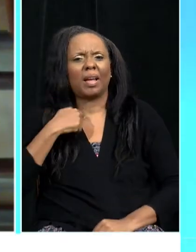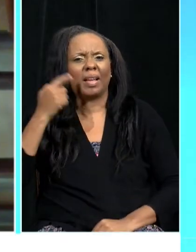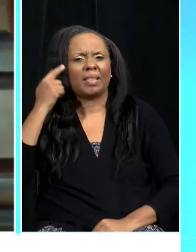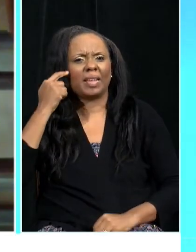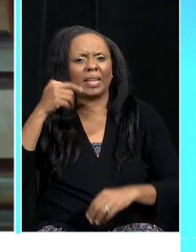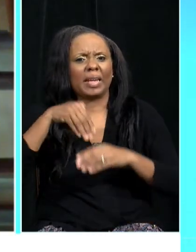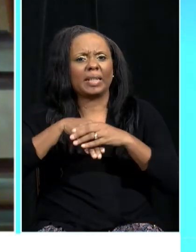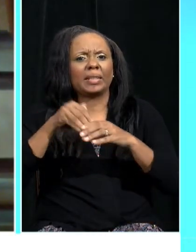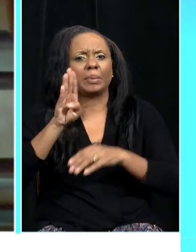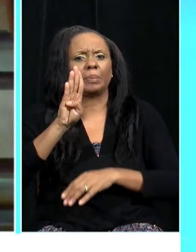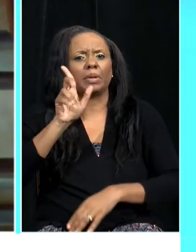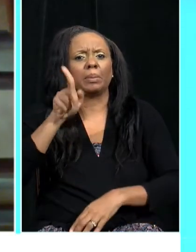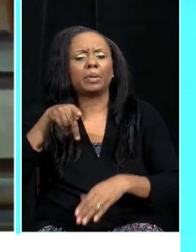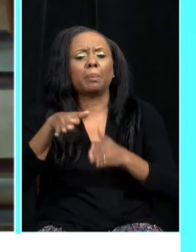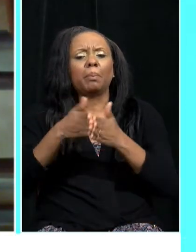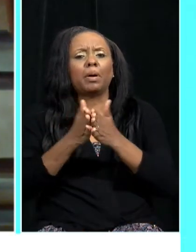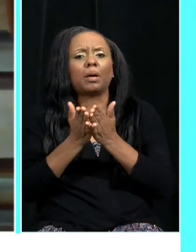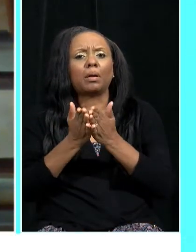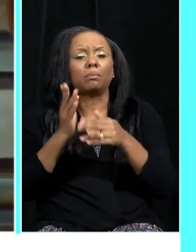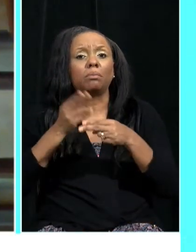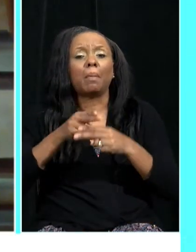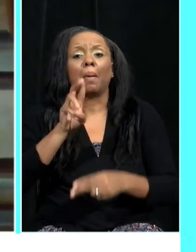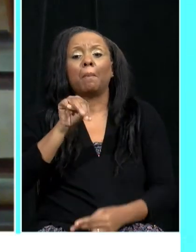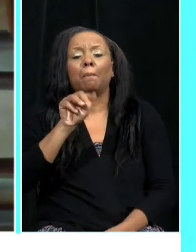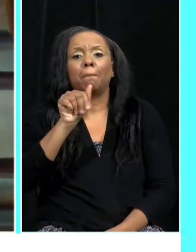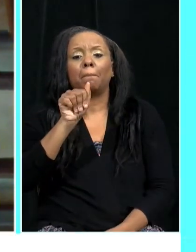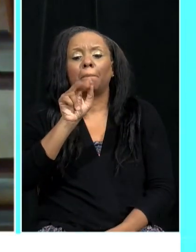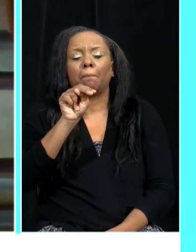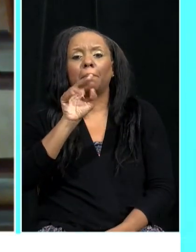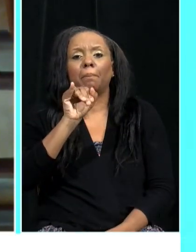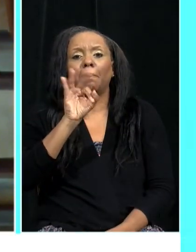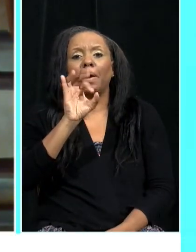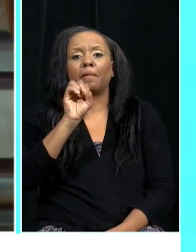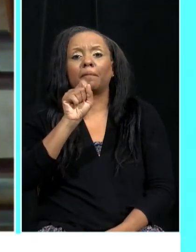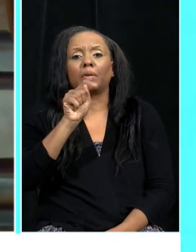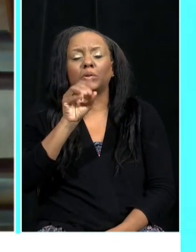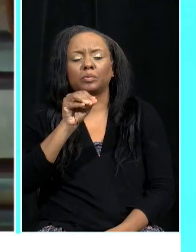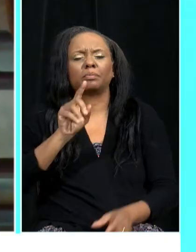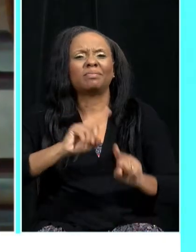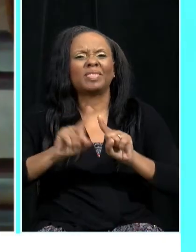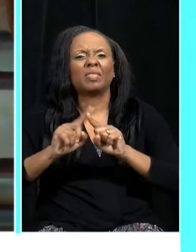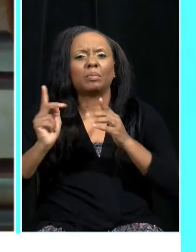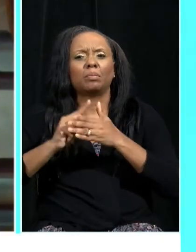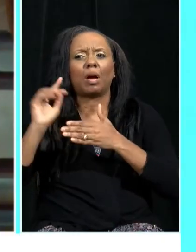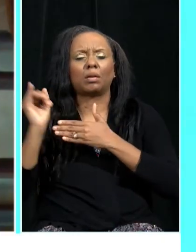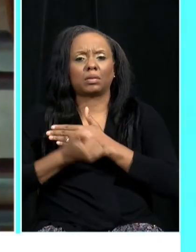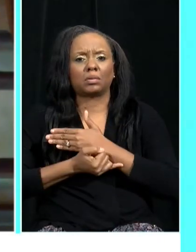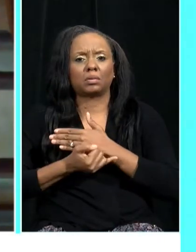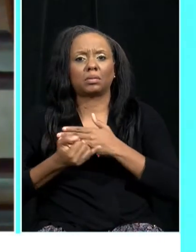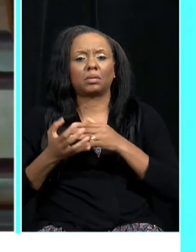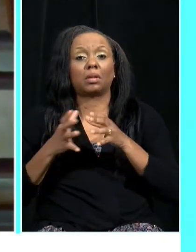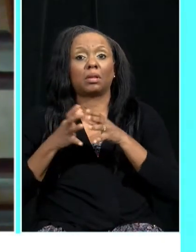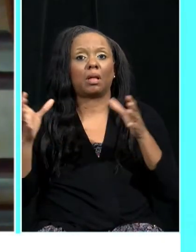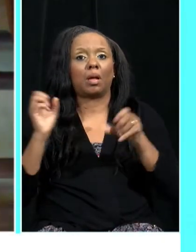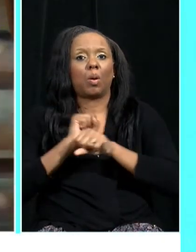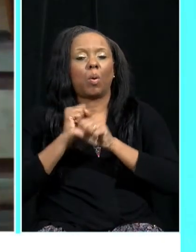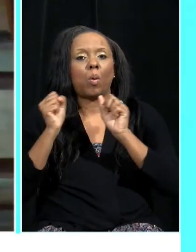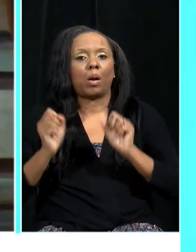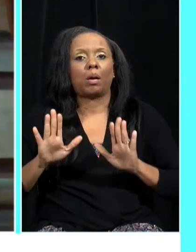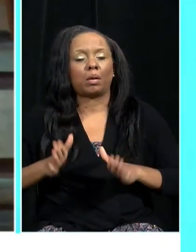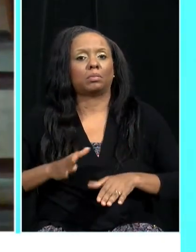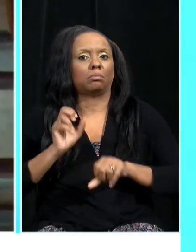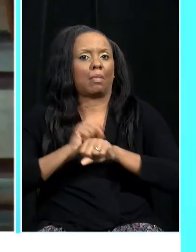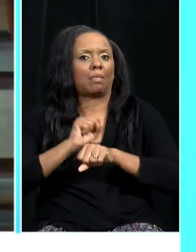manifesto, you have several projects that will attract many workers. This